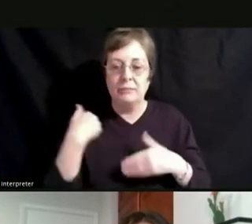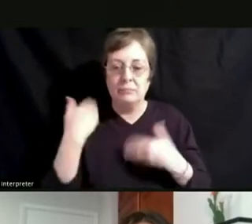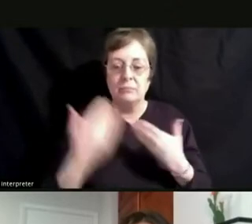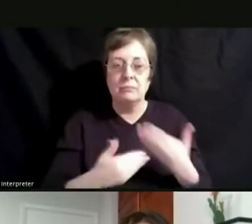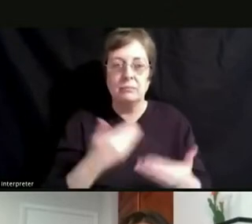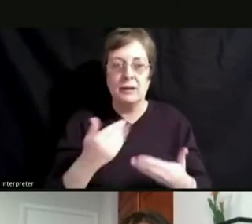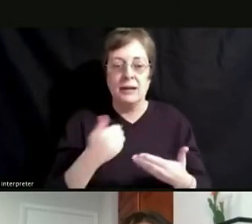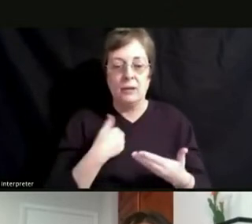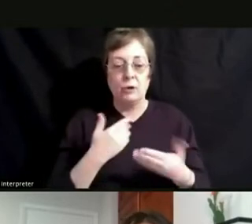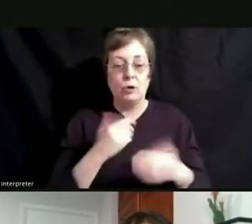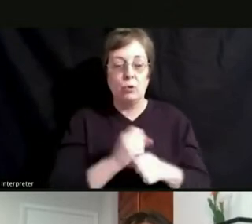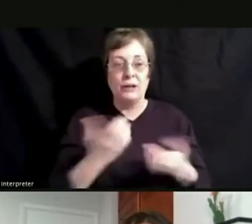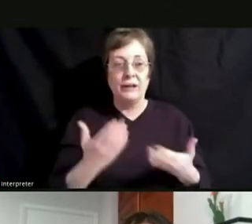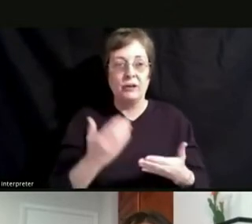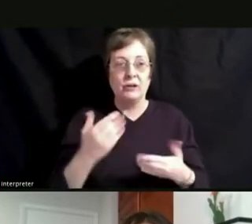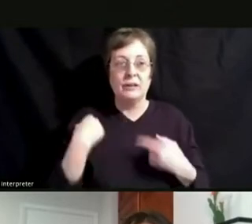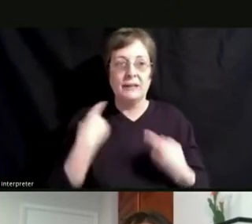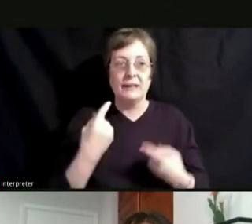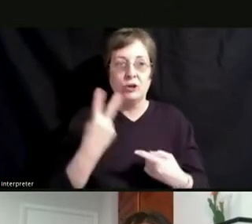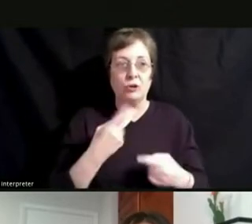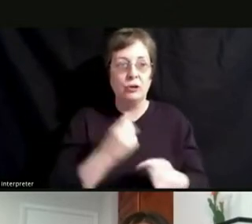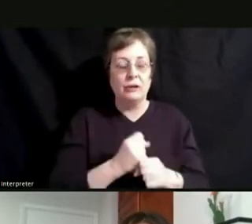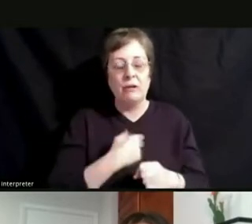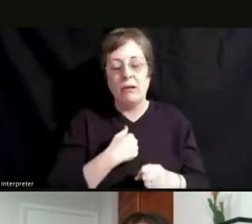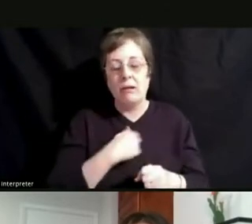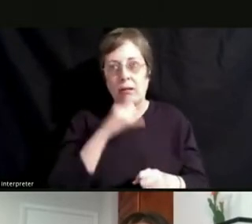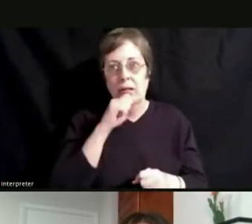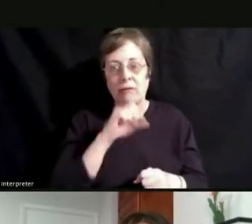2 years now and really loving the experience.